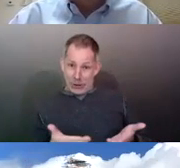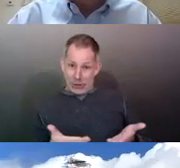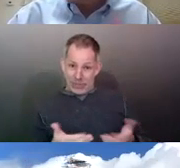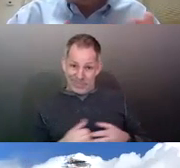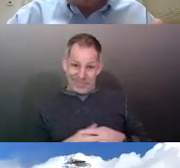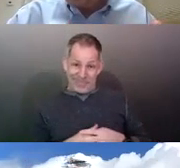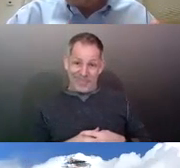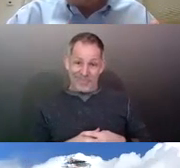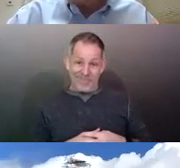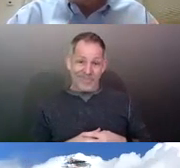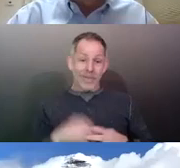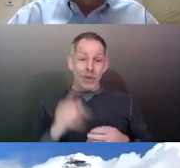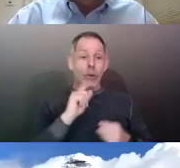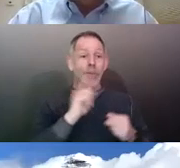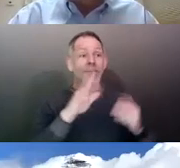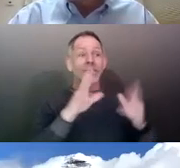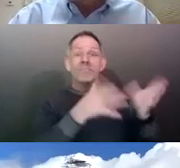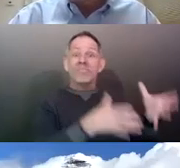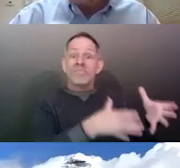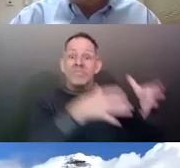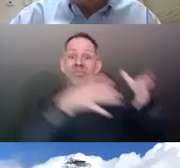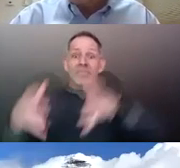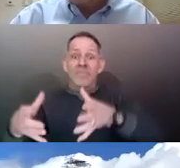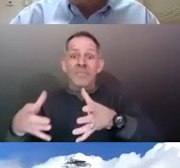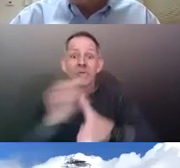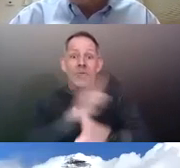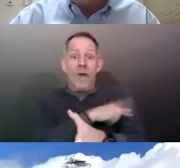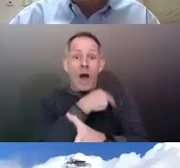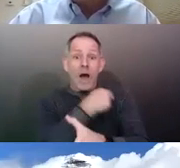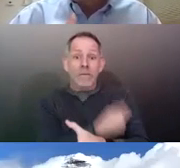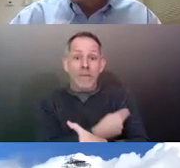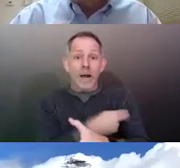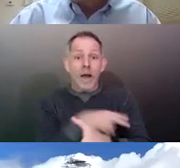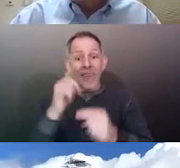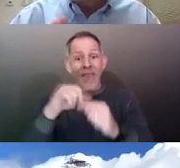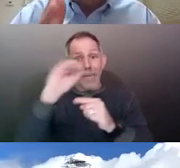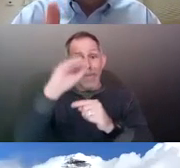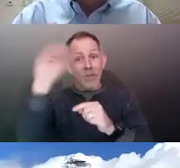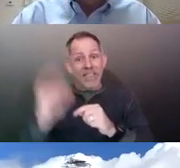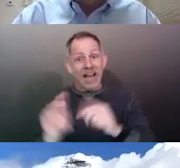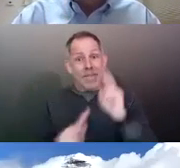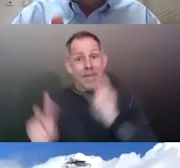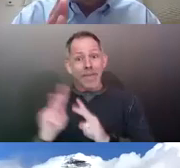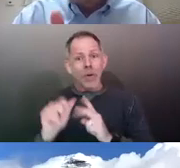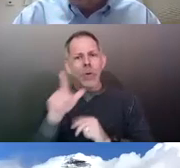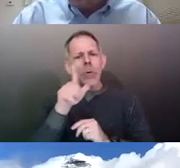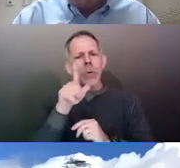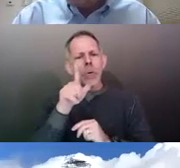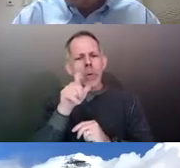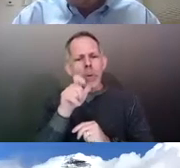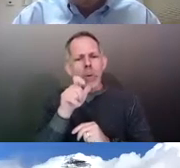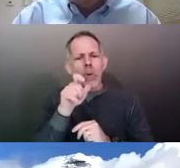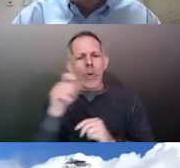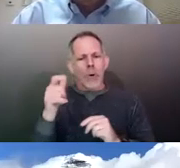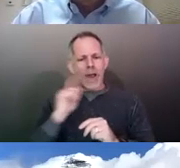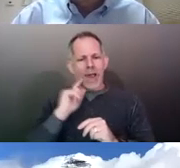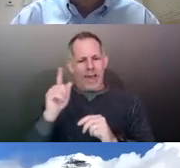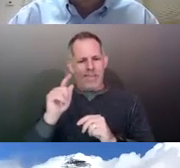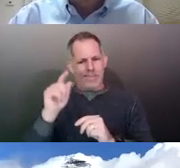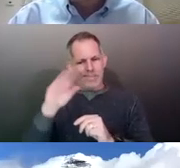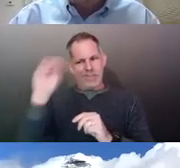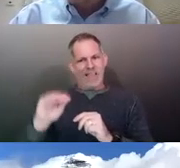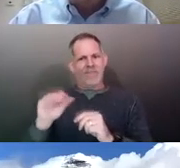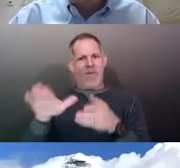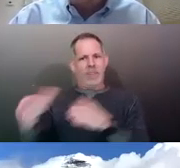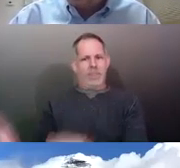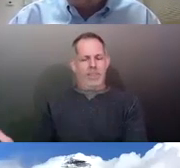or among those who are cases, what percentage are hospitalized? And we see that that's actually fairly similar across